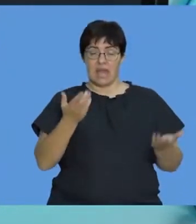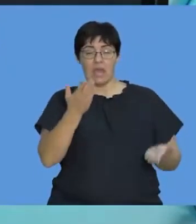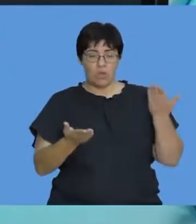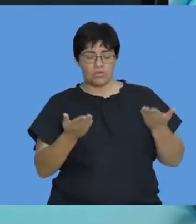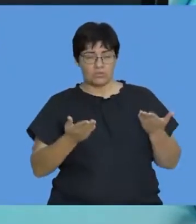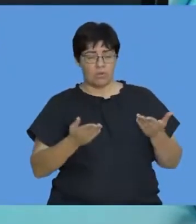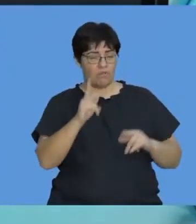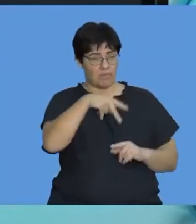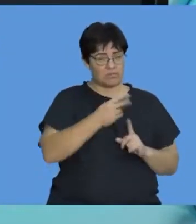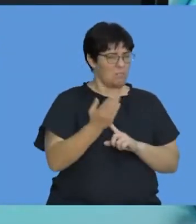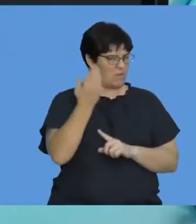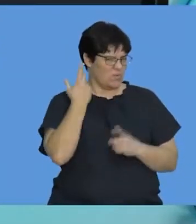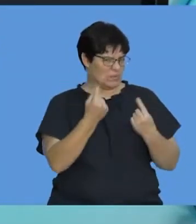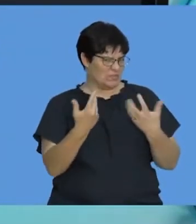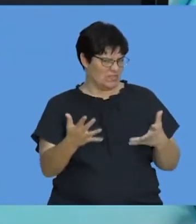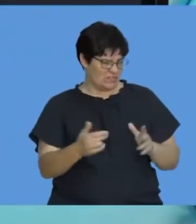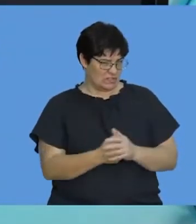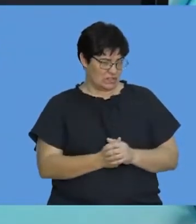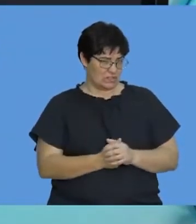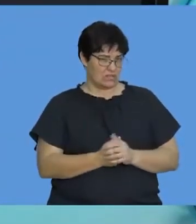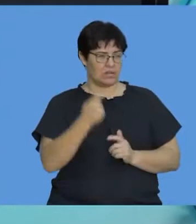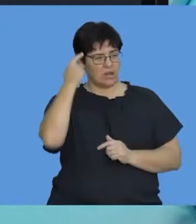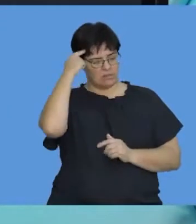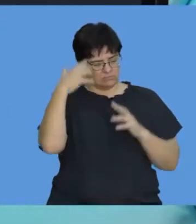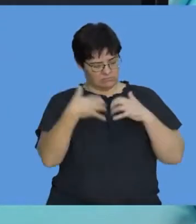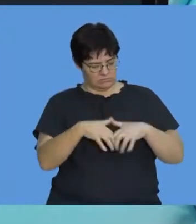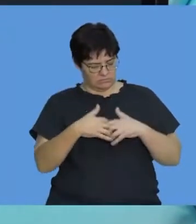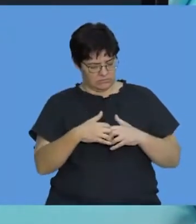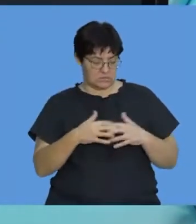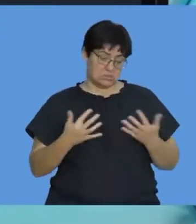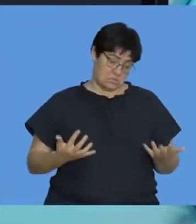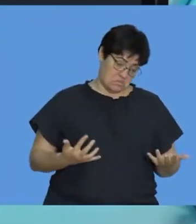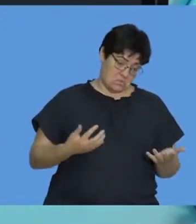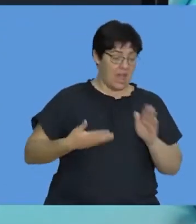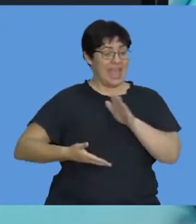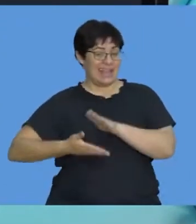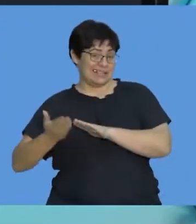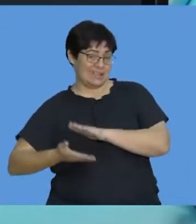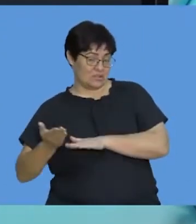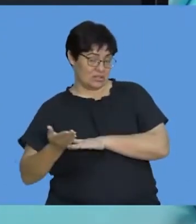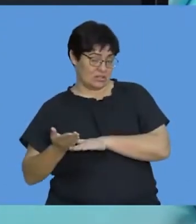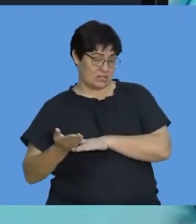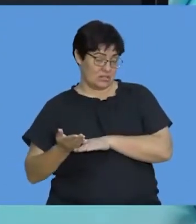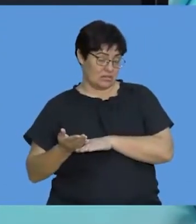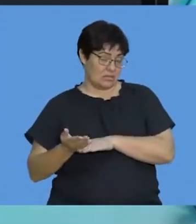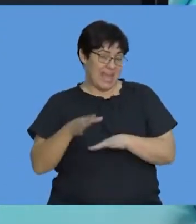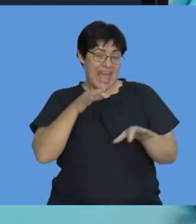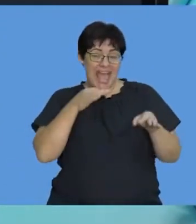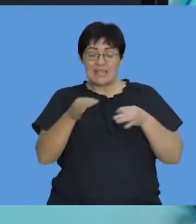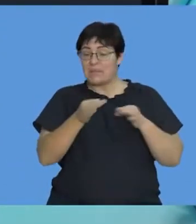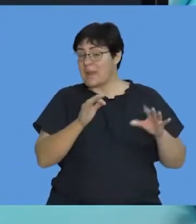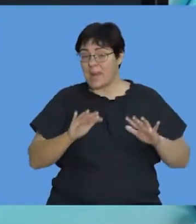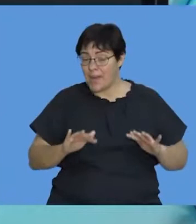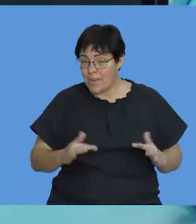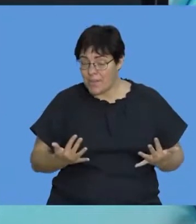did previously. So now we've got to think about it, and we go, well, acceleration is defined as